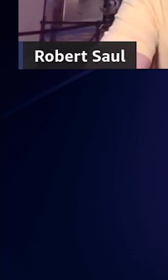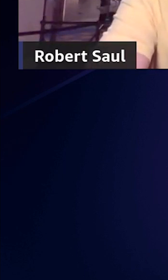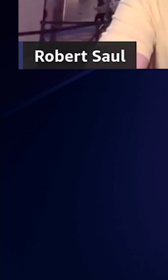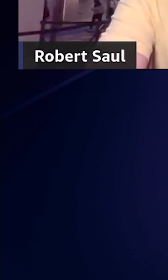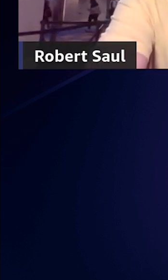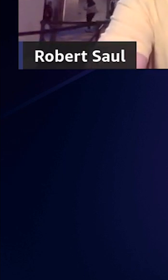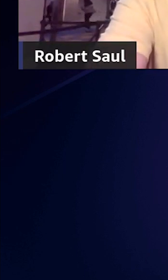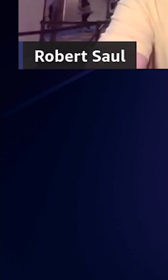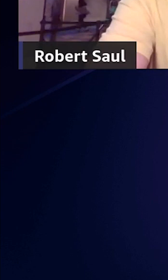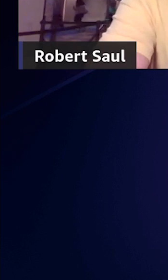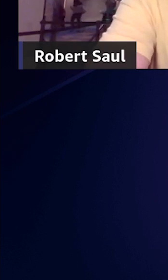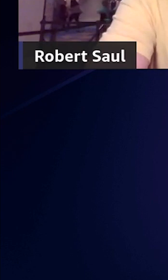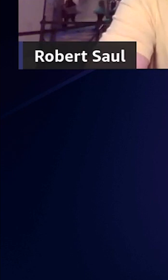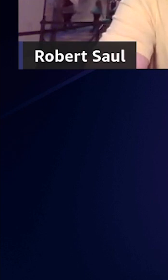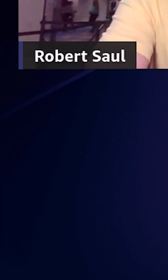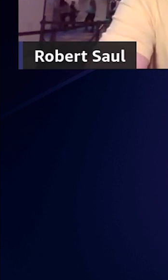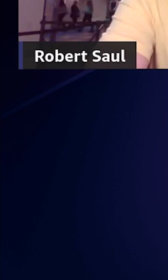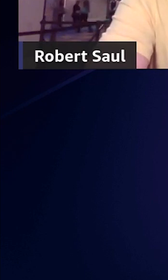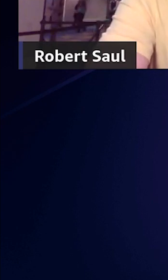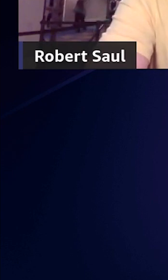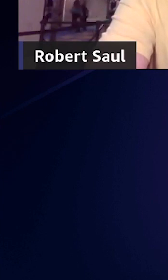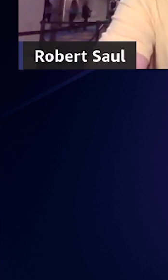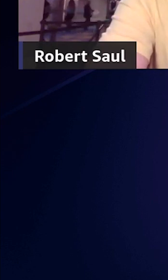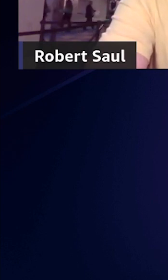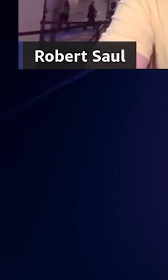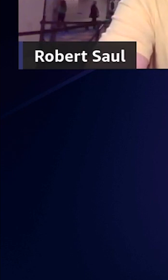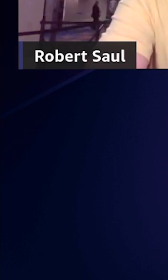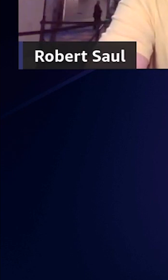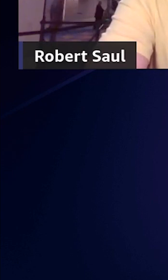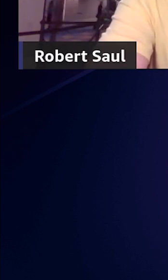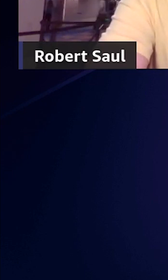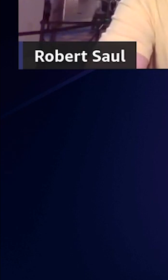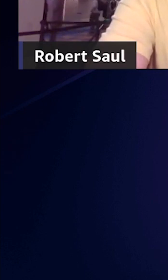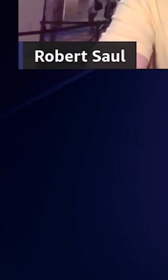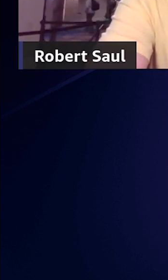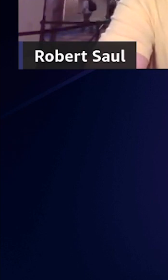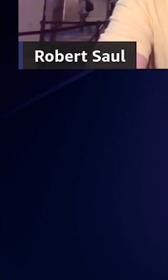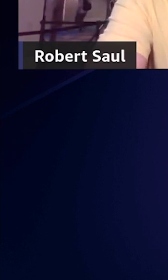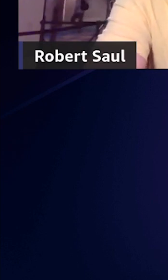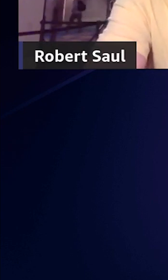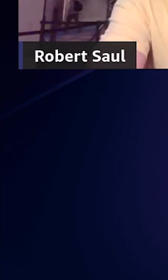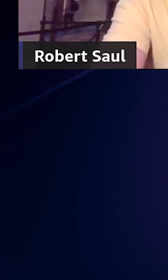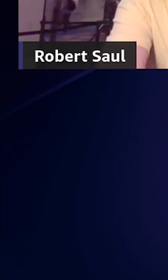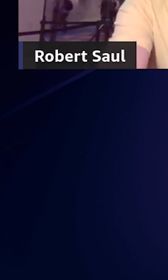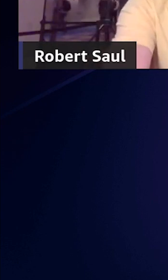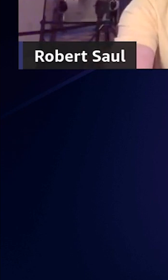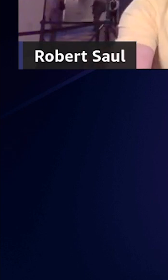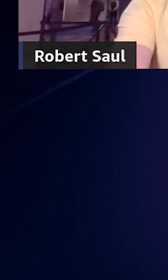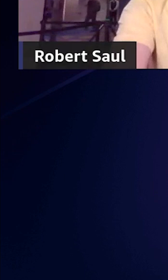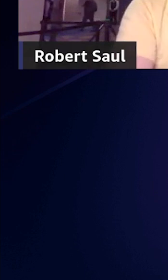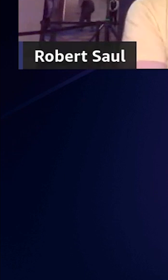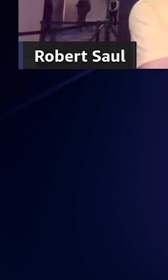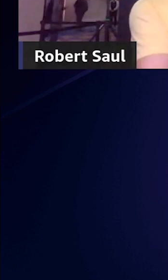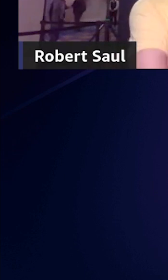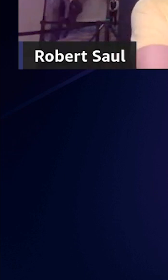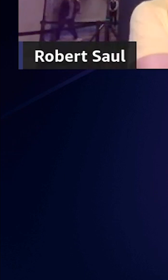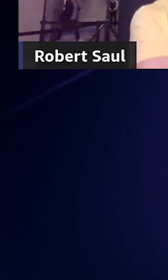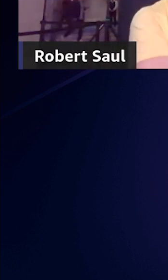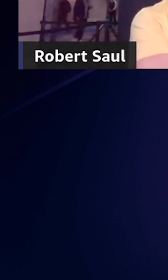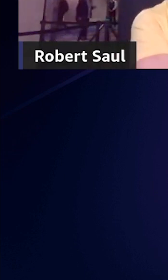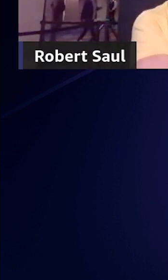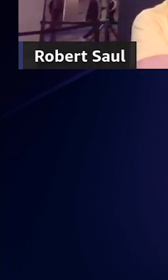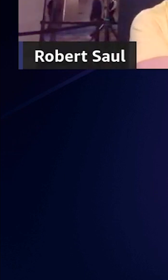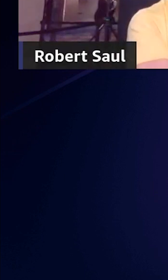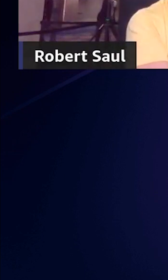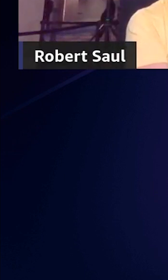Response Team. Our mission in life is to put ourselves out of a job. No security risks. Nothing's happening, right? And what